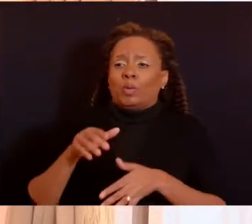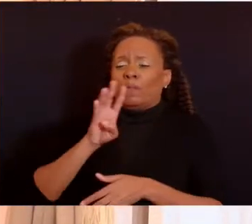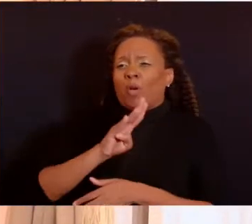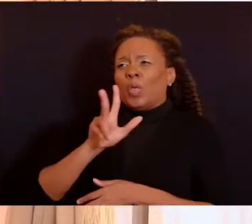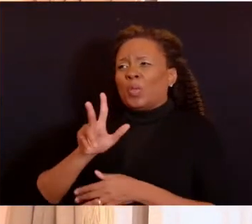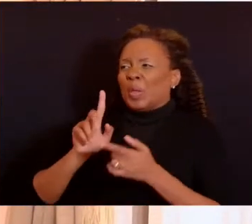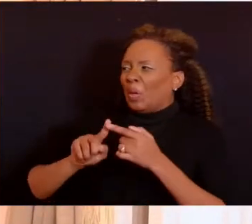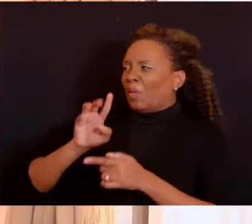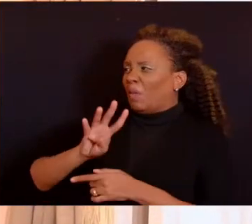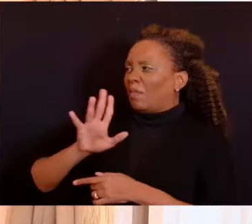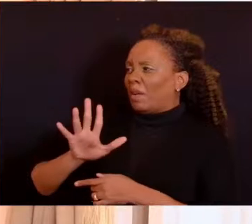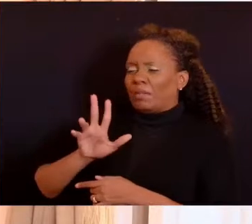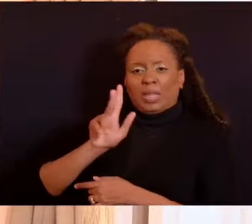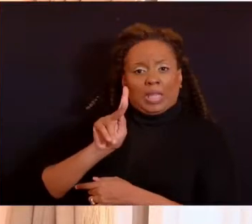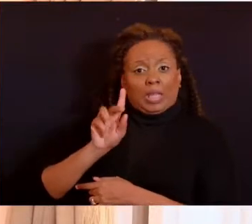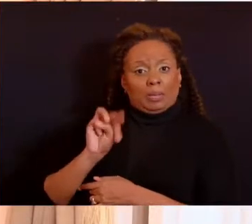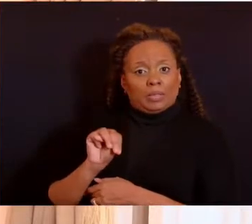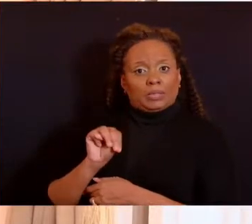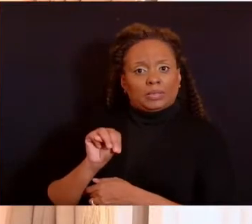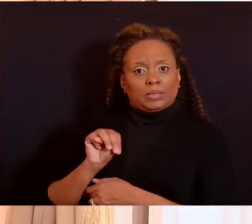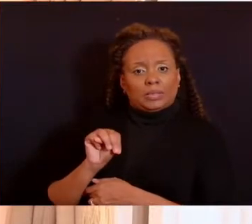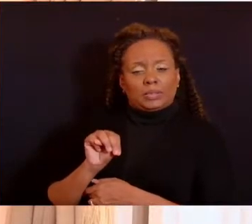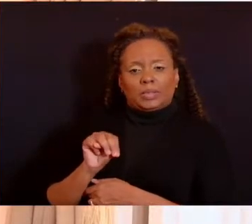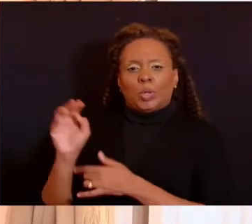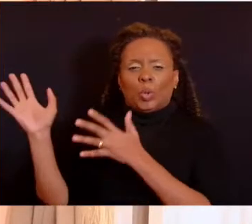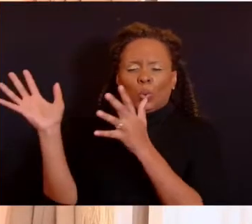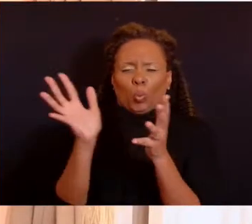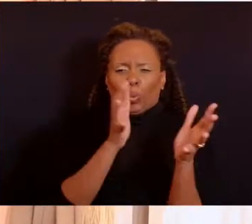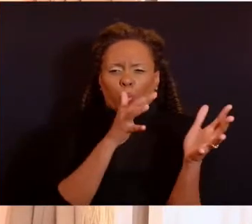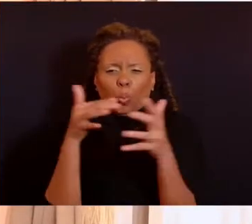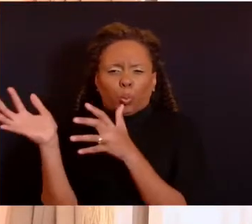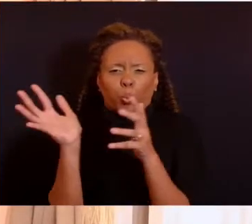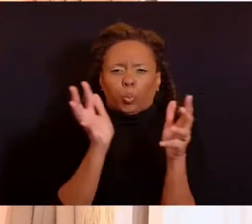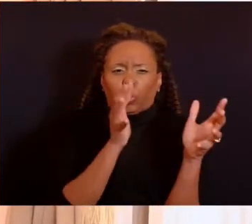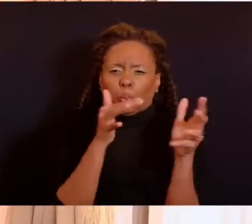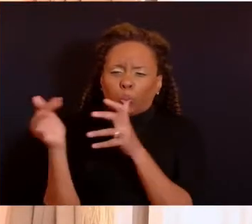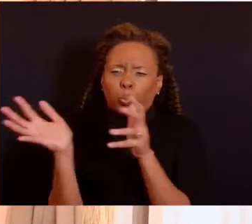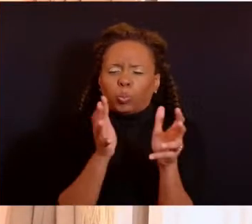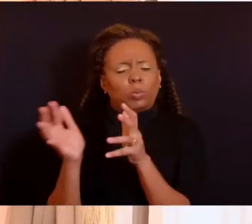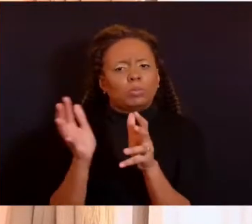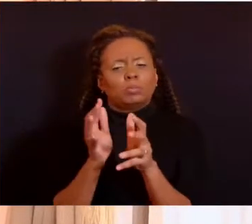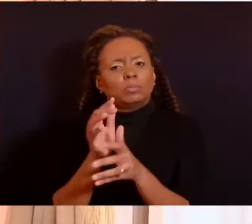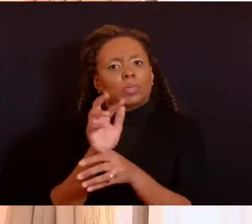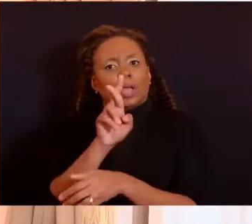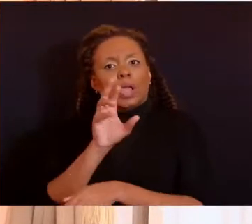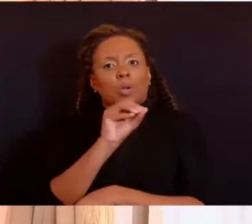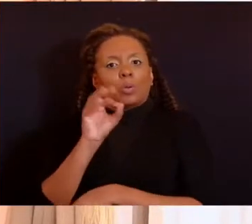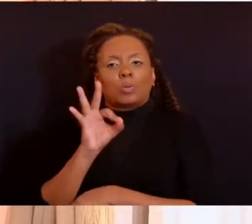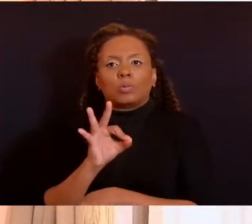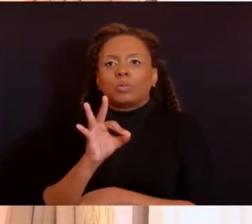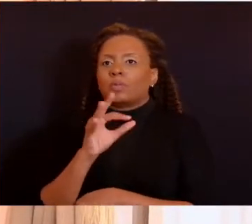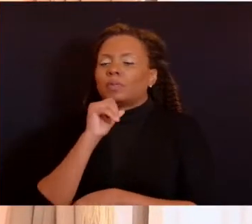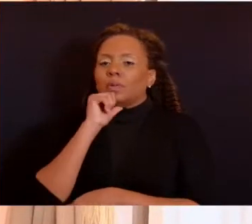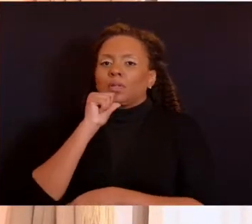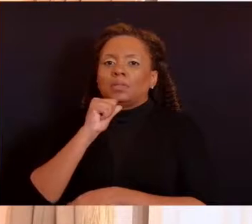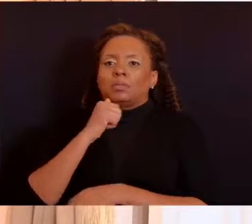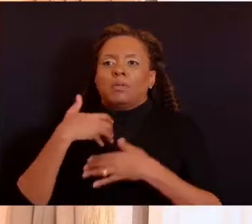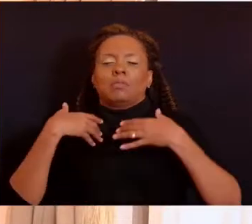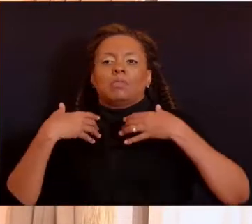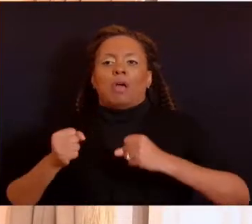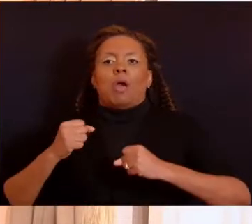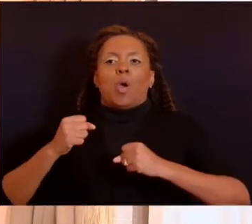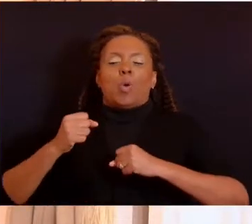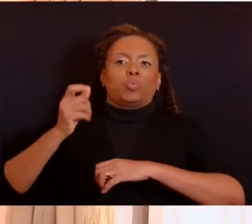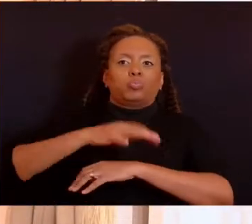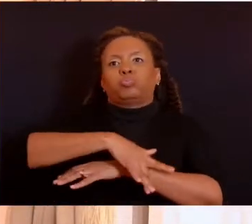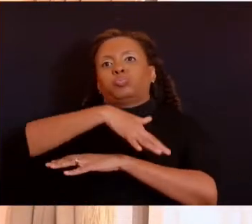45 kilometers, and clearly those houses where the roofs have not been fully strapped down would therefore have